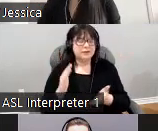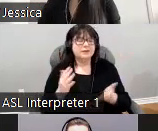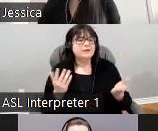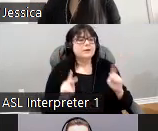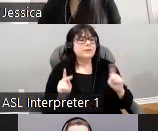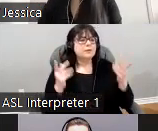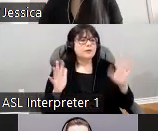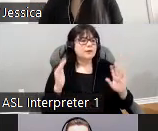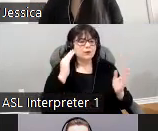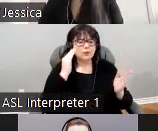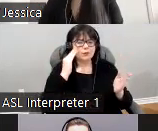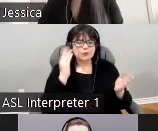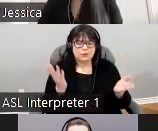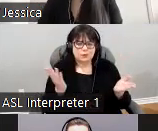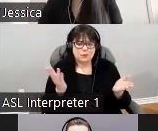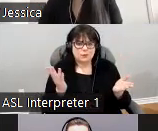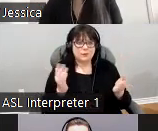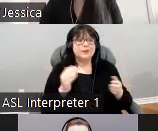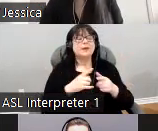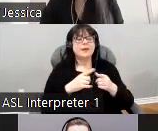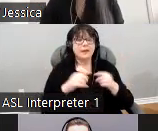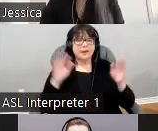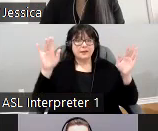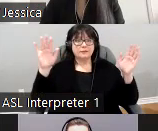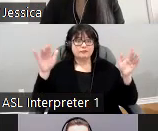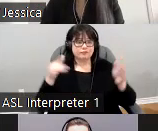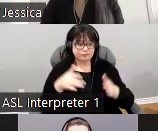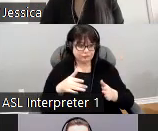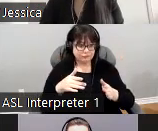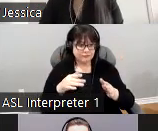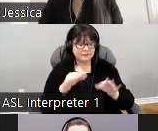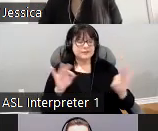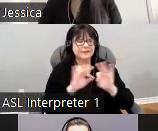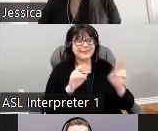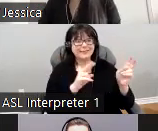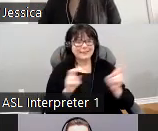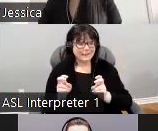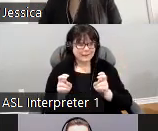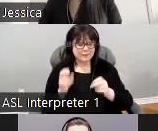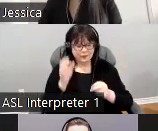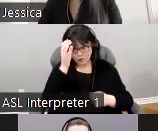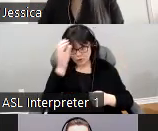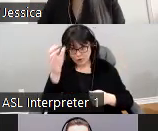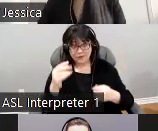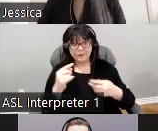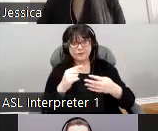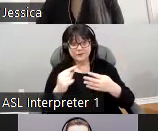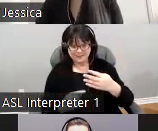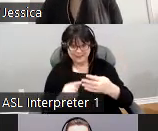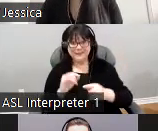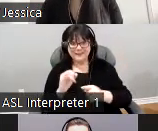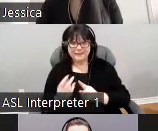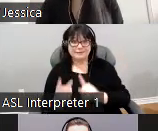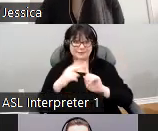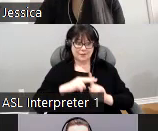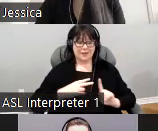take what we find, we narrow it down to some key things and concepts, and then we would apply that to our specific project to inform